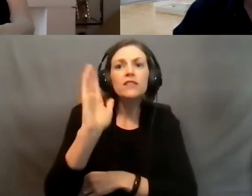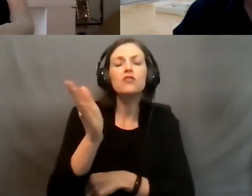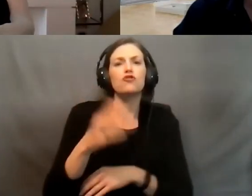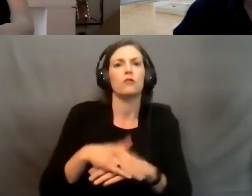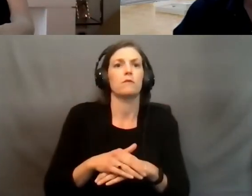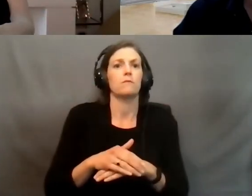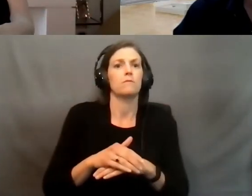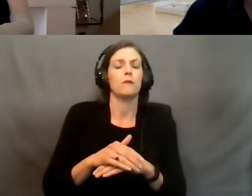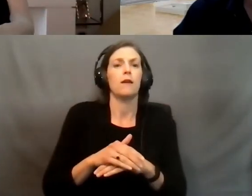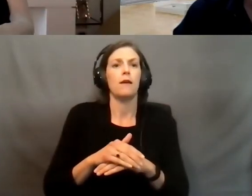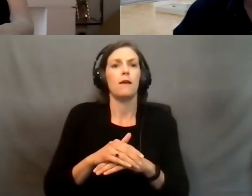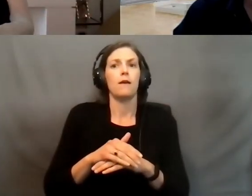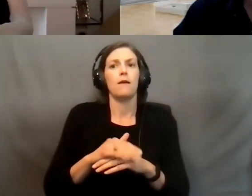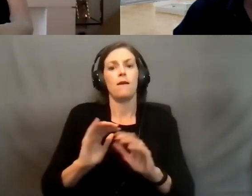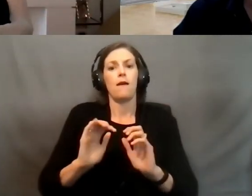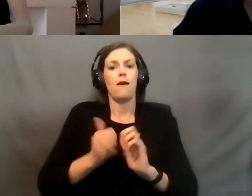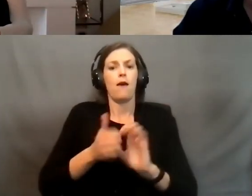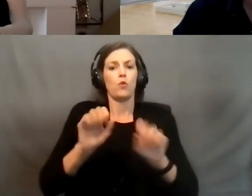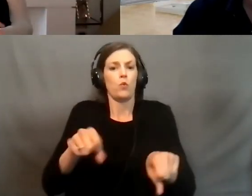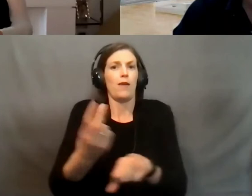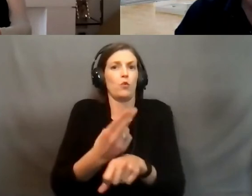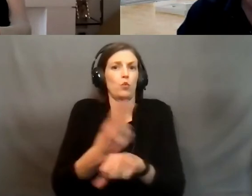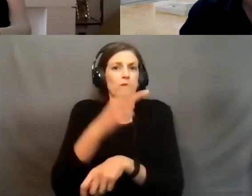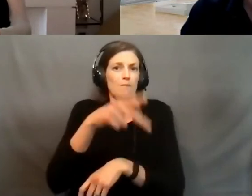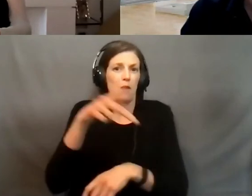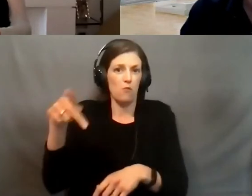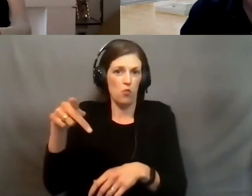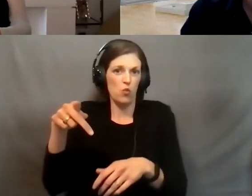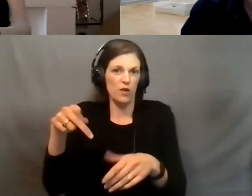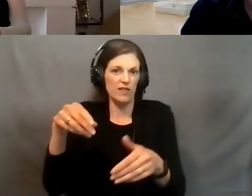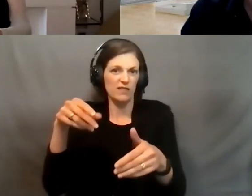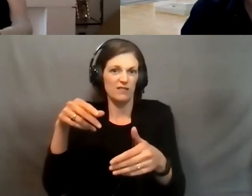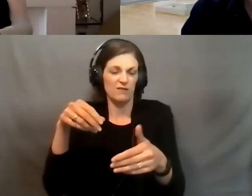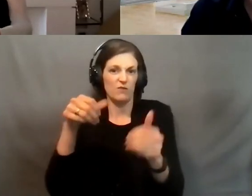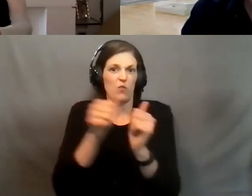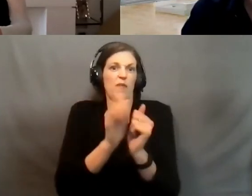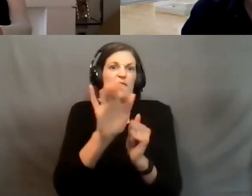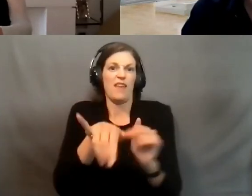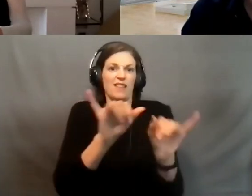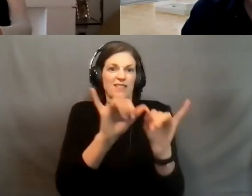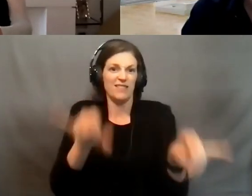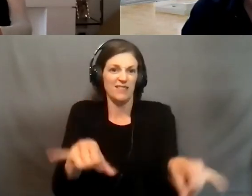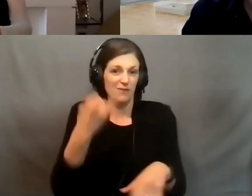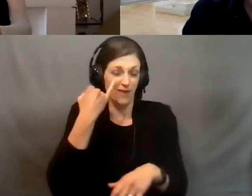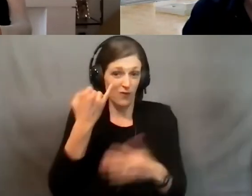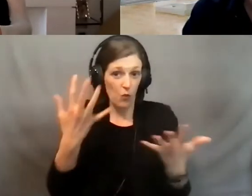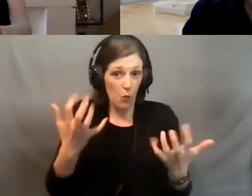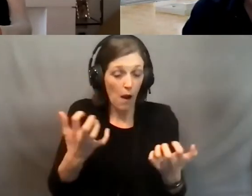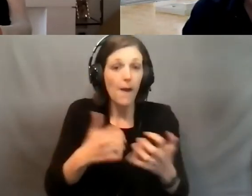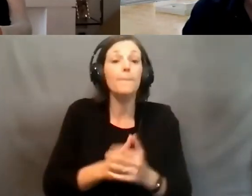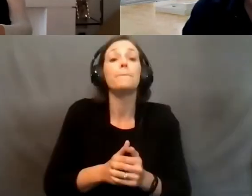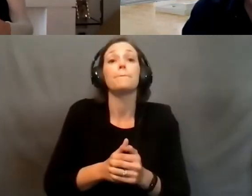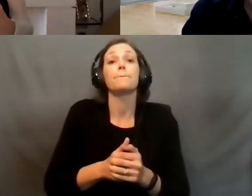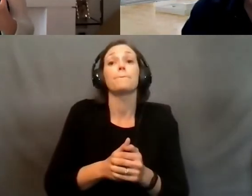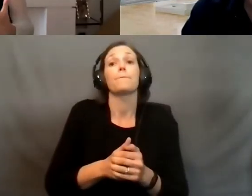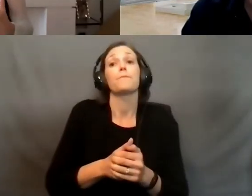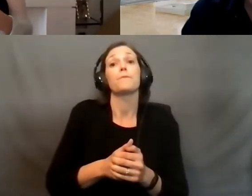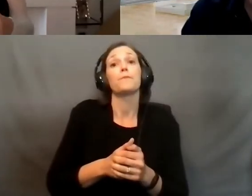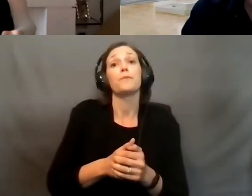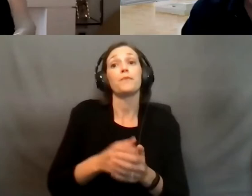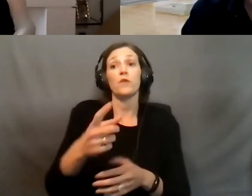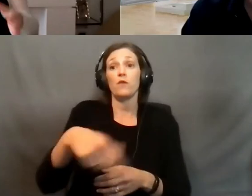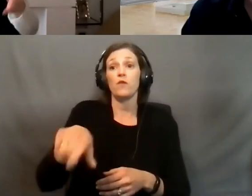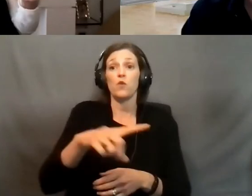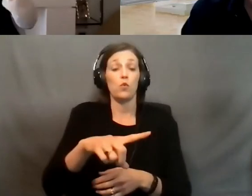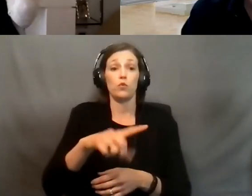even use your PowerPoints in that modality if you choose to do so. For those of you who did not